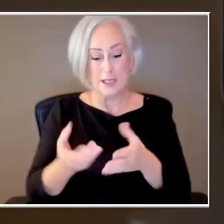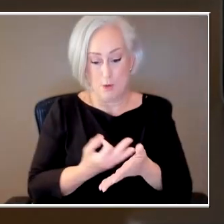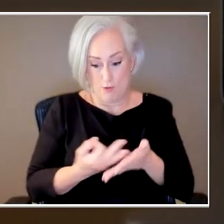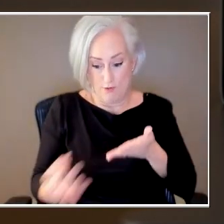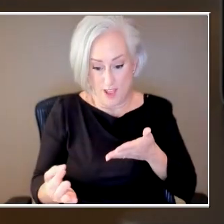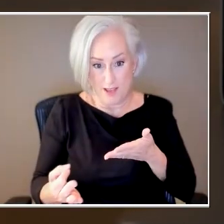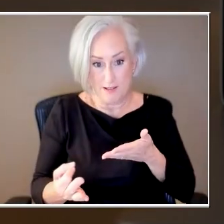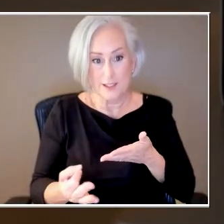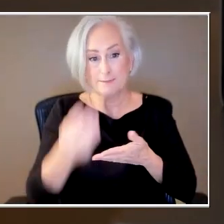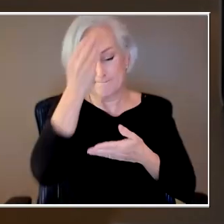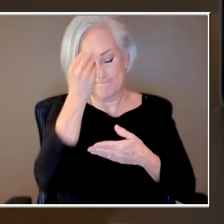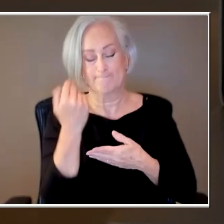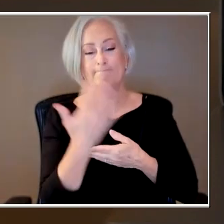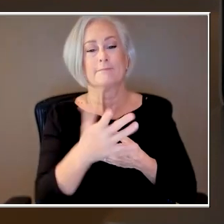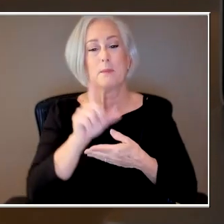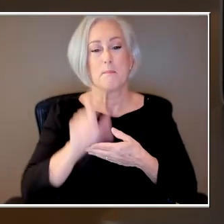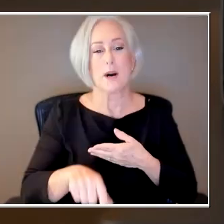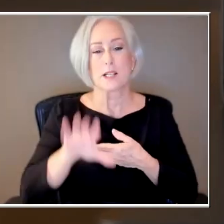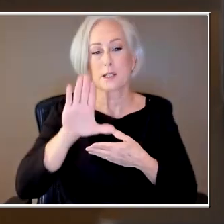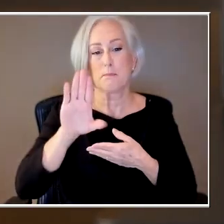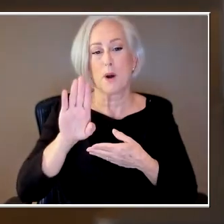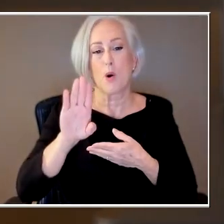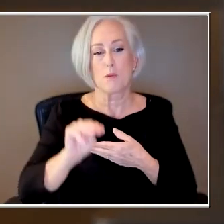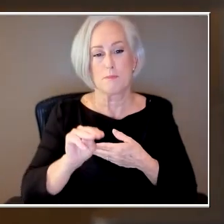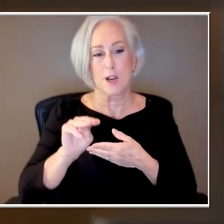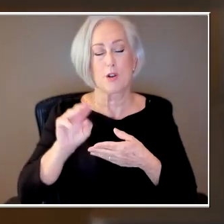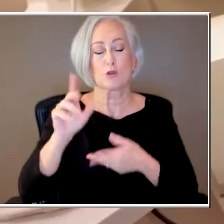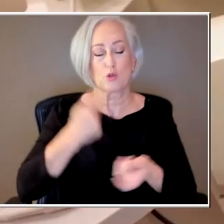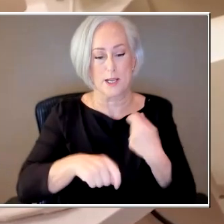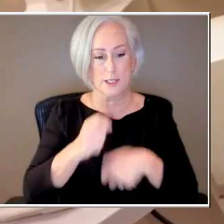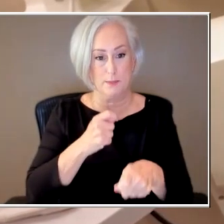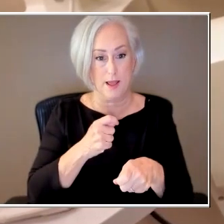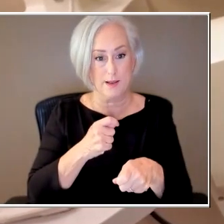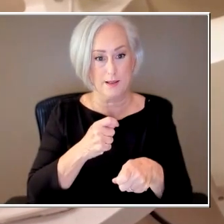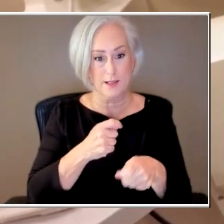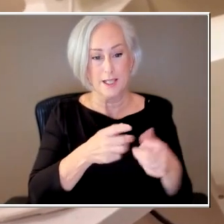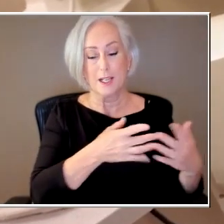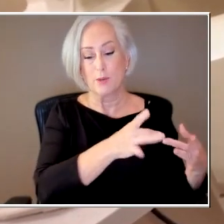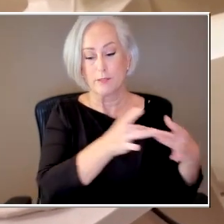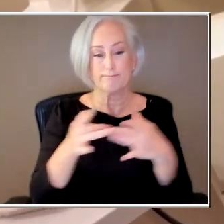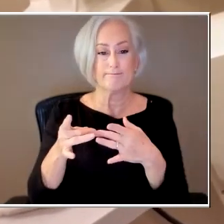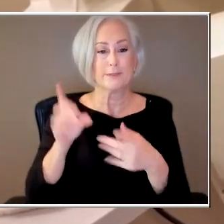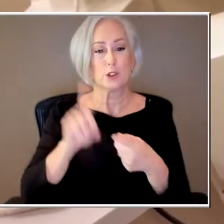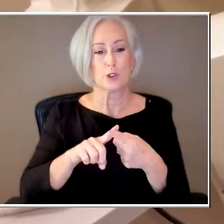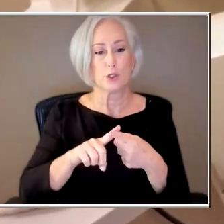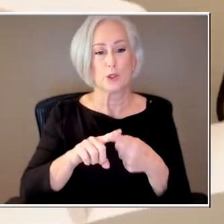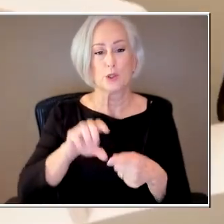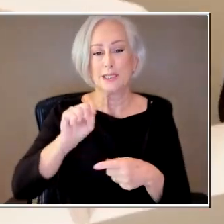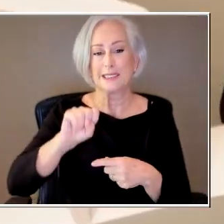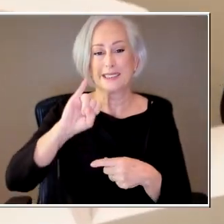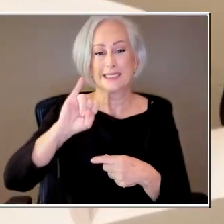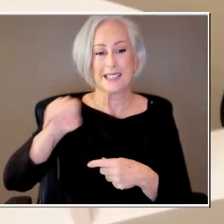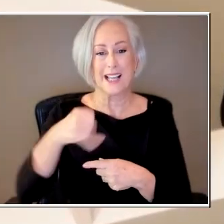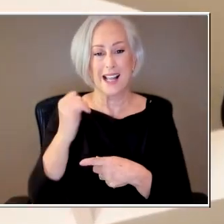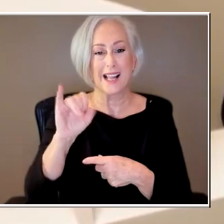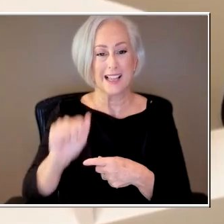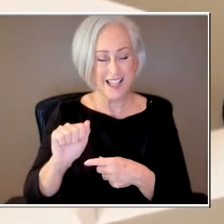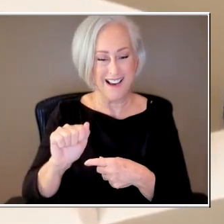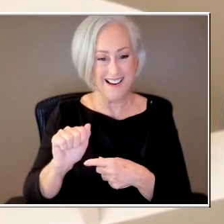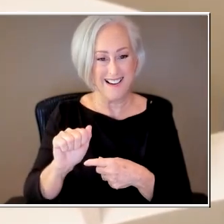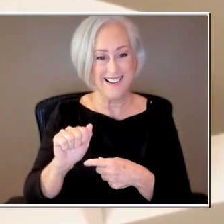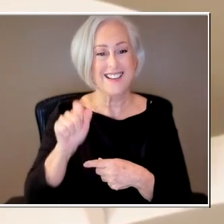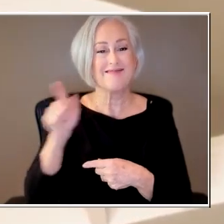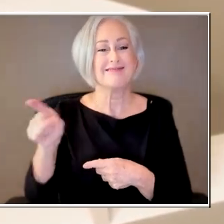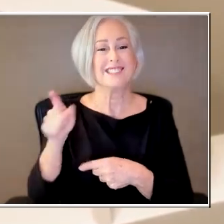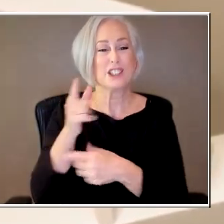transplant. The National Bone Marrow Donor Database led them to Zelia Lurv in Germany. They just asked, do you want to help someone? I was